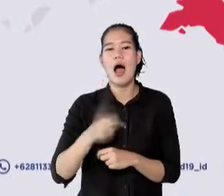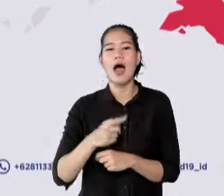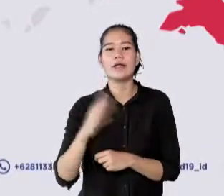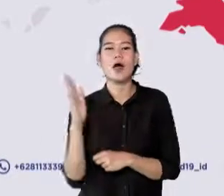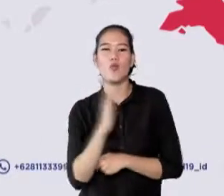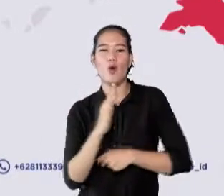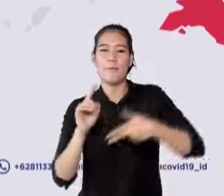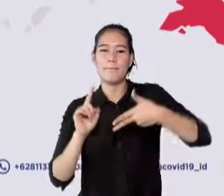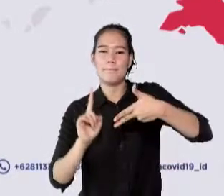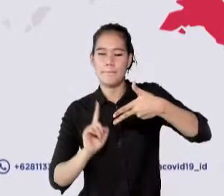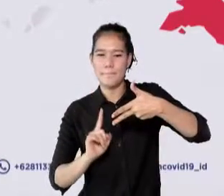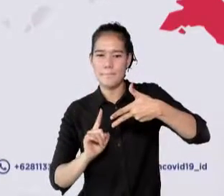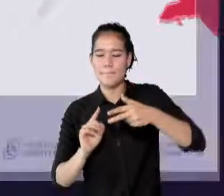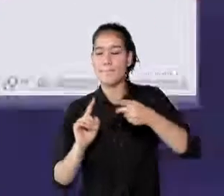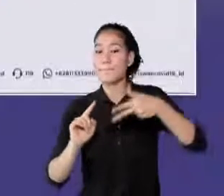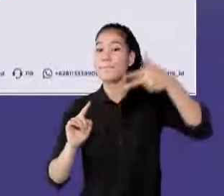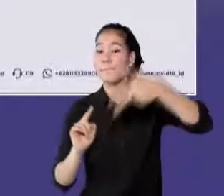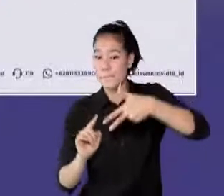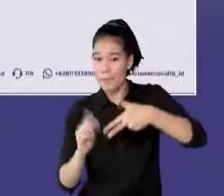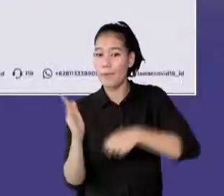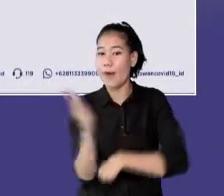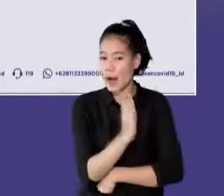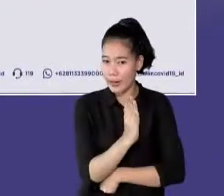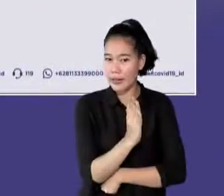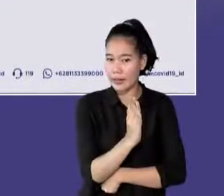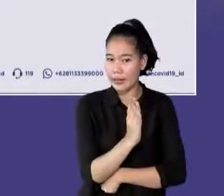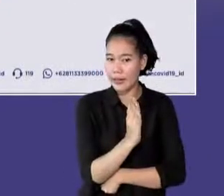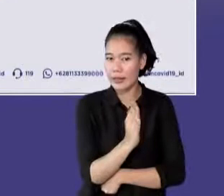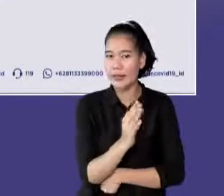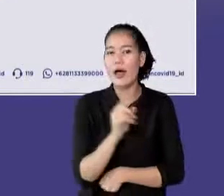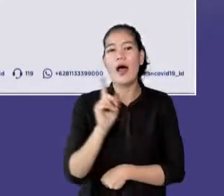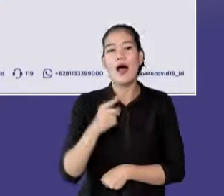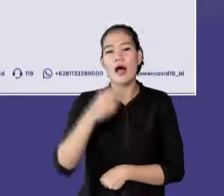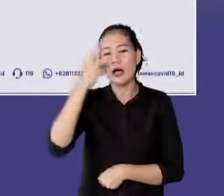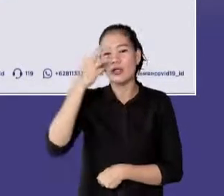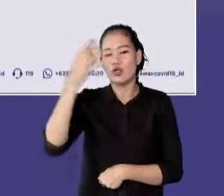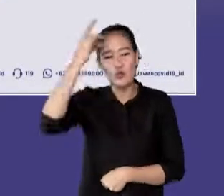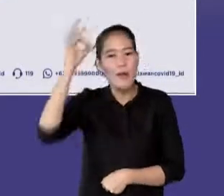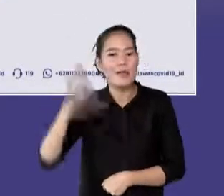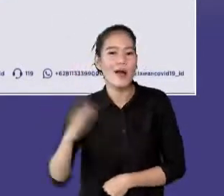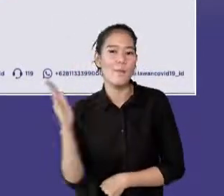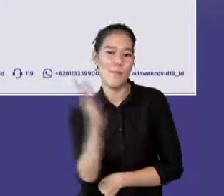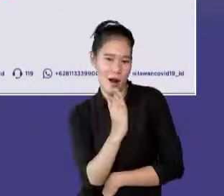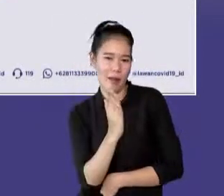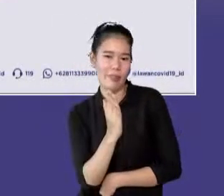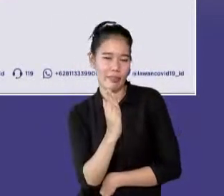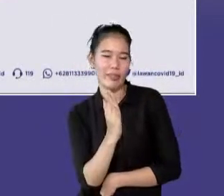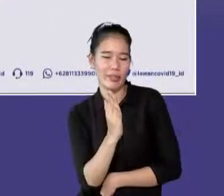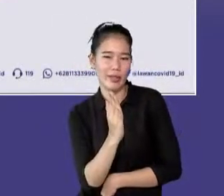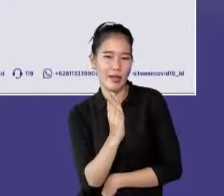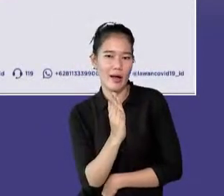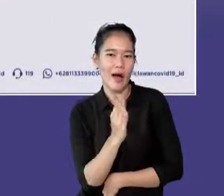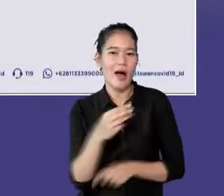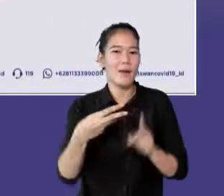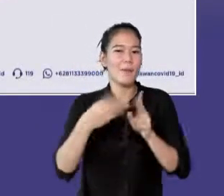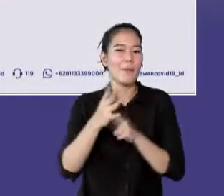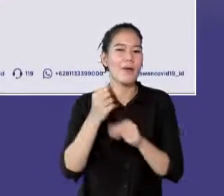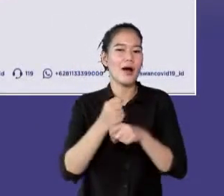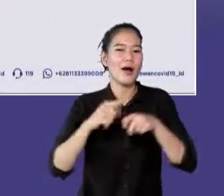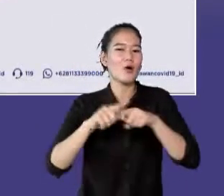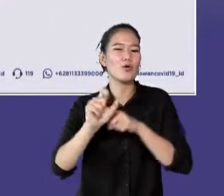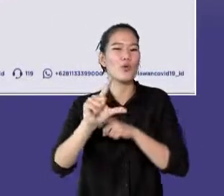Sulawesi, Lampung, Riau Island, West Sumatra, Jambi, Bengkulu,